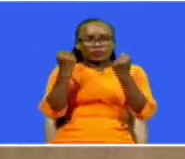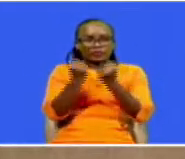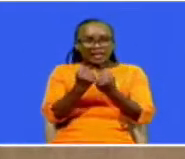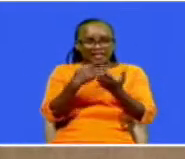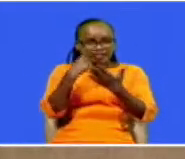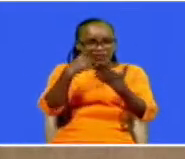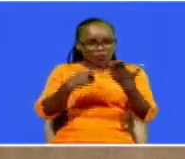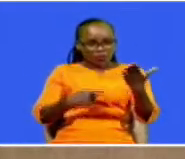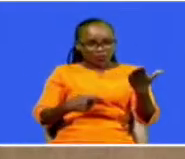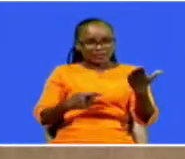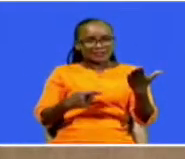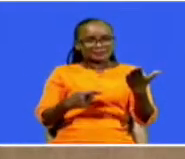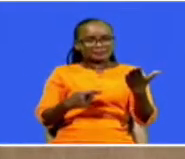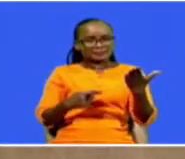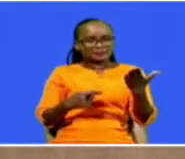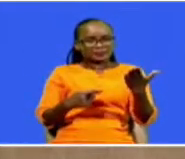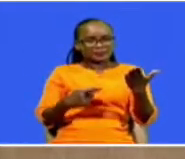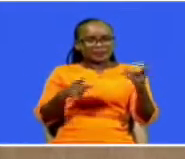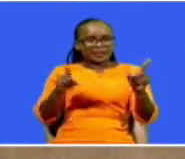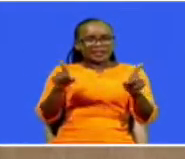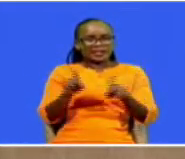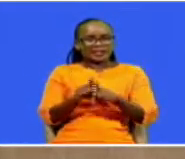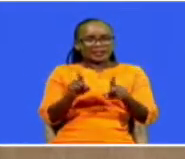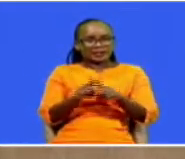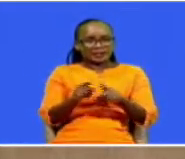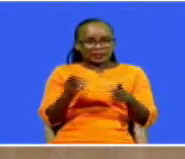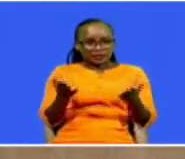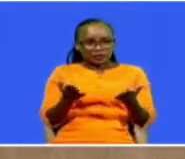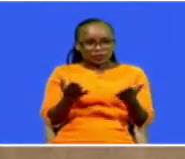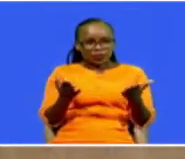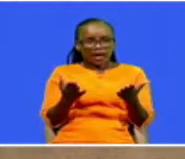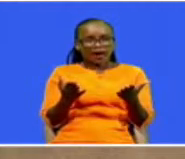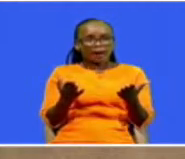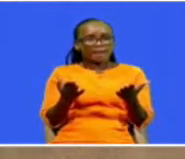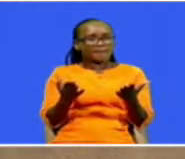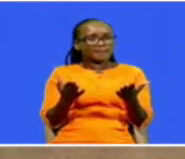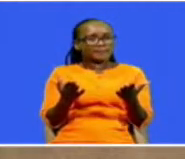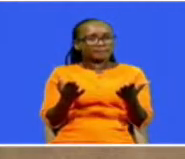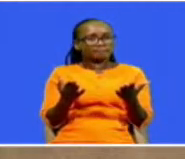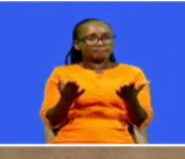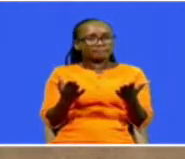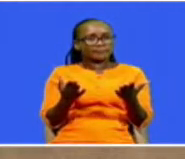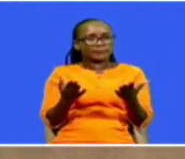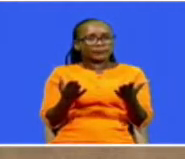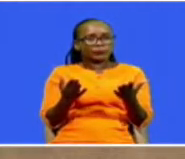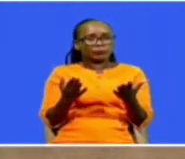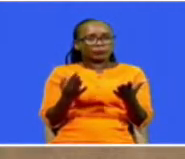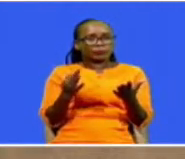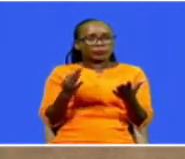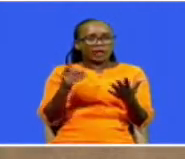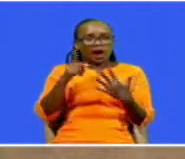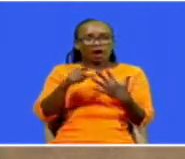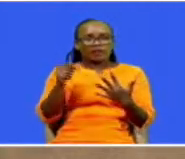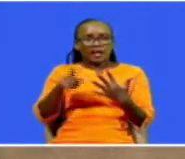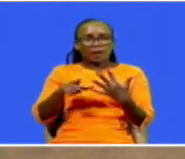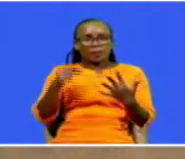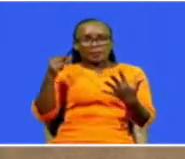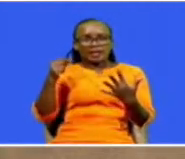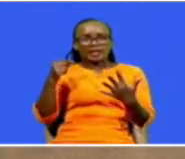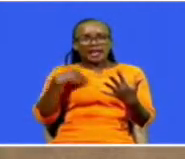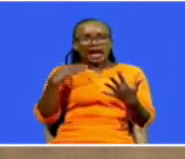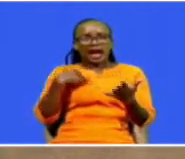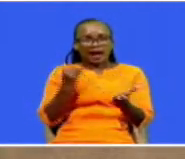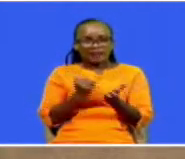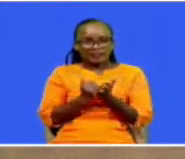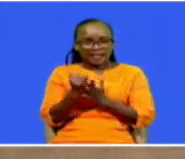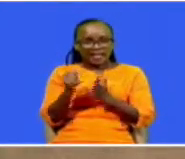claims that, also took issue rather, with the fact that some of the nominees are facing